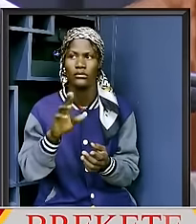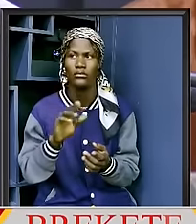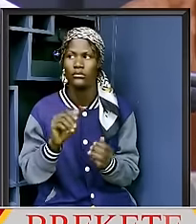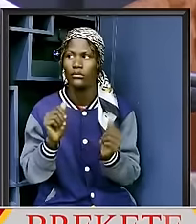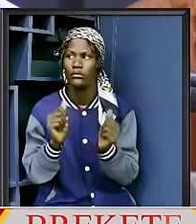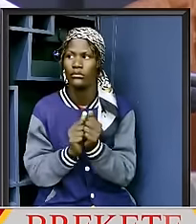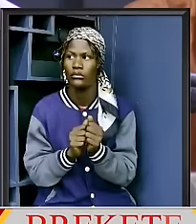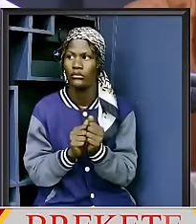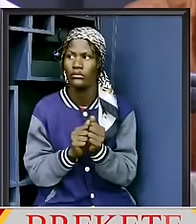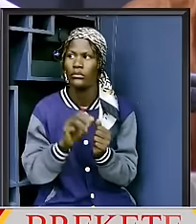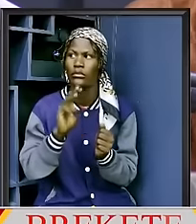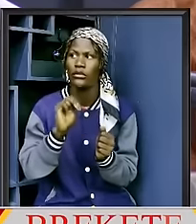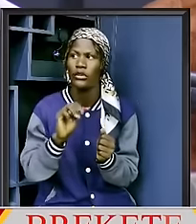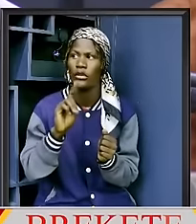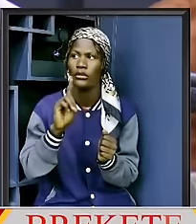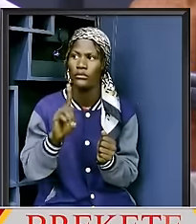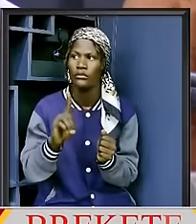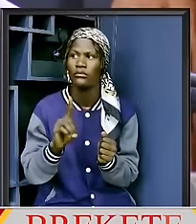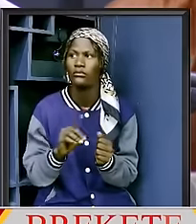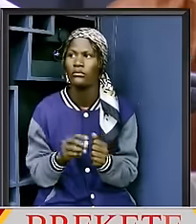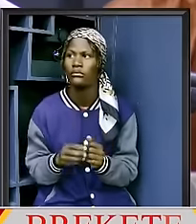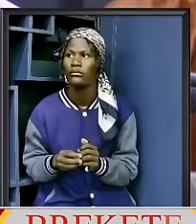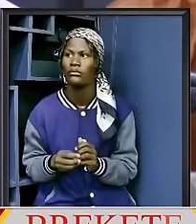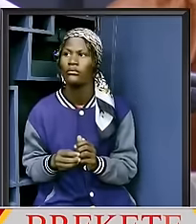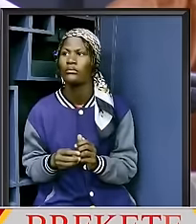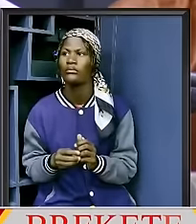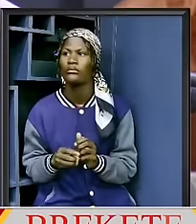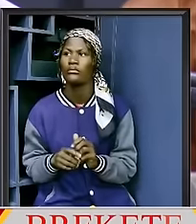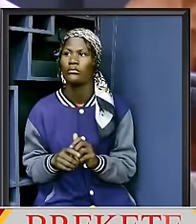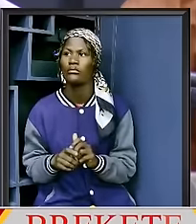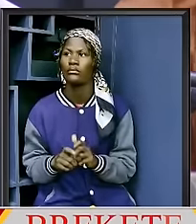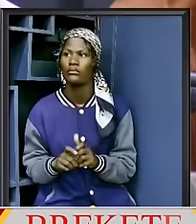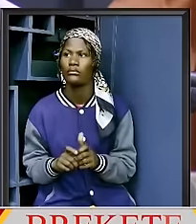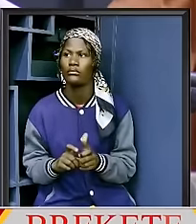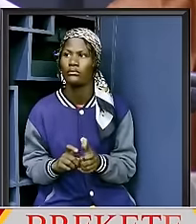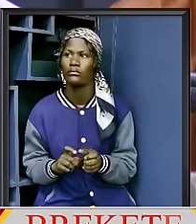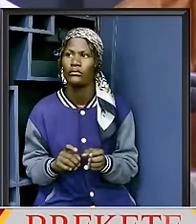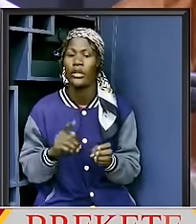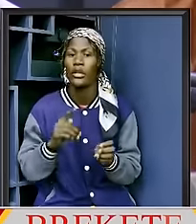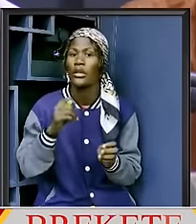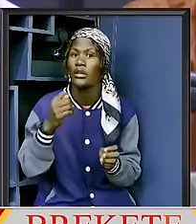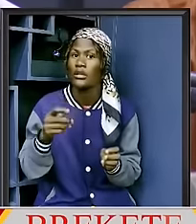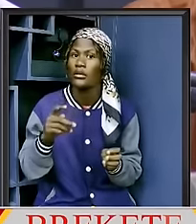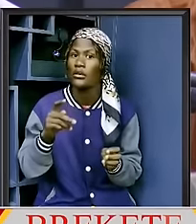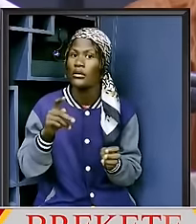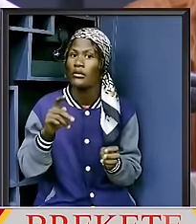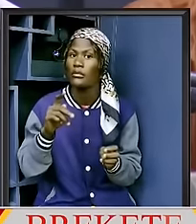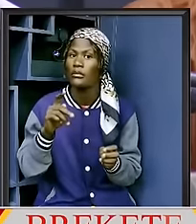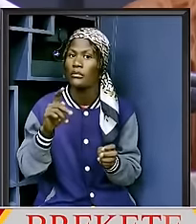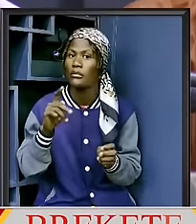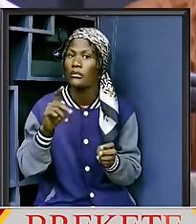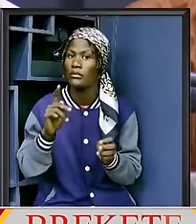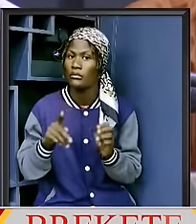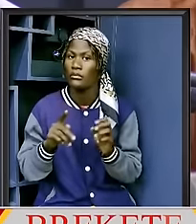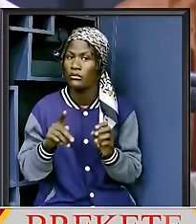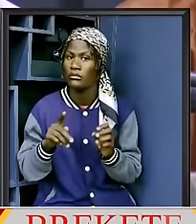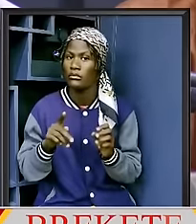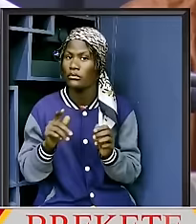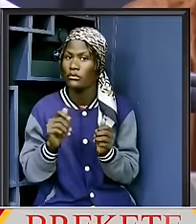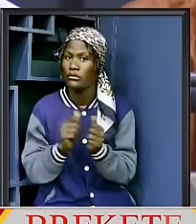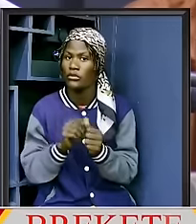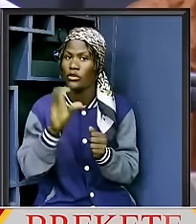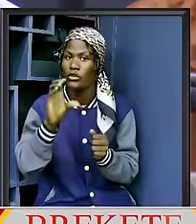MD. Who be the director? The owner of the company? The owner of the company. Now he tell you saying go continue to blackmail yes, you.